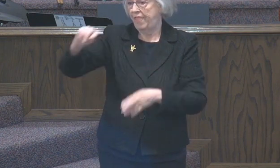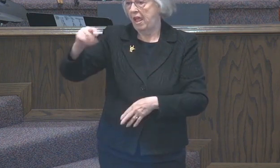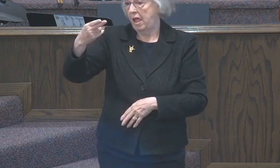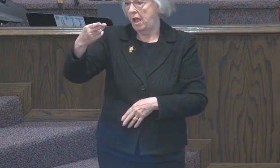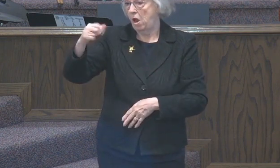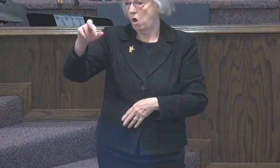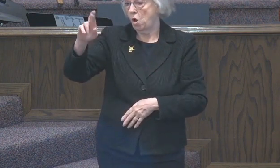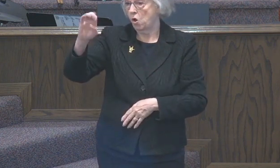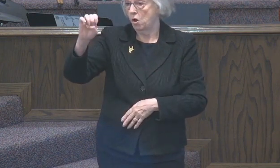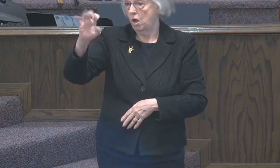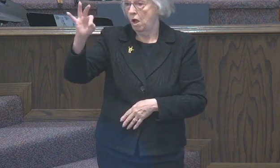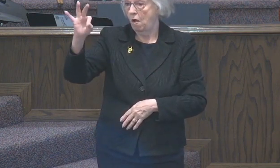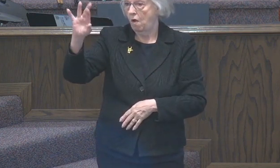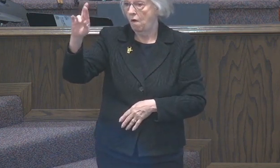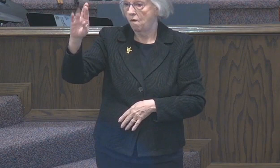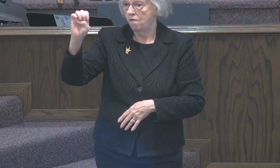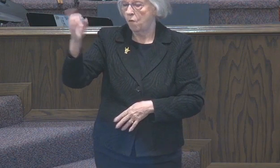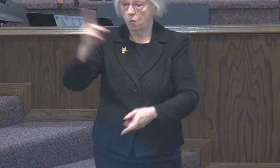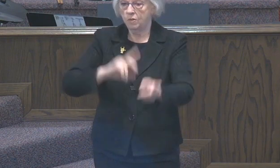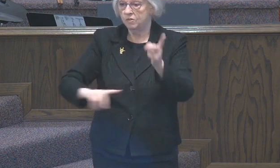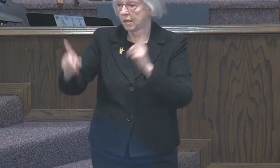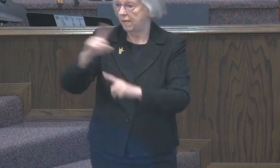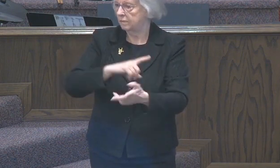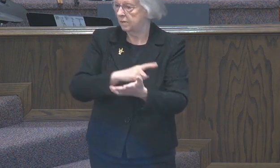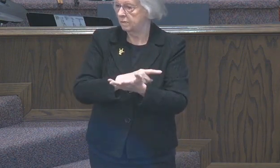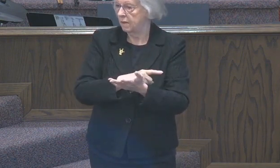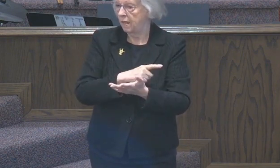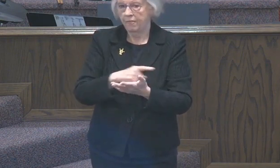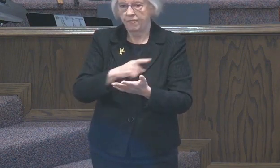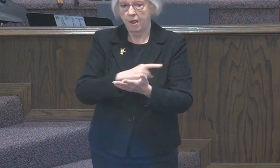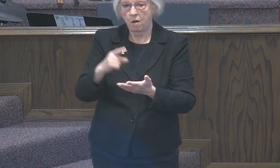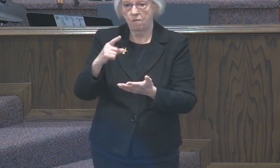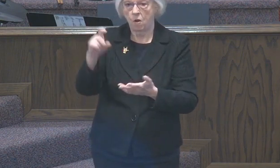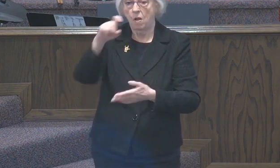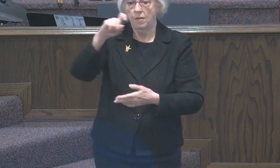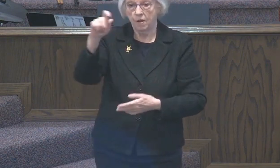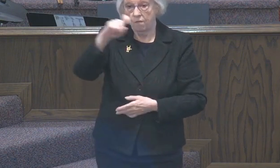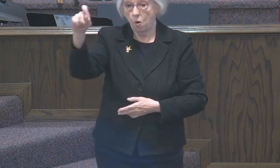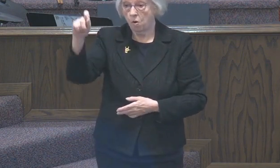here it comes, all right? Now I have to do something based on what I just read.